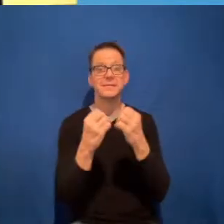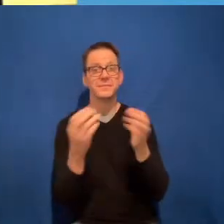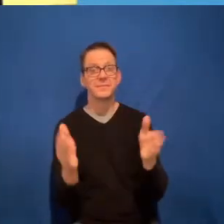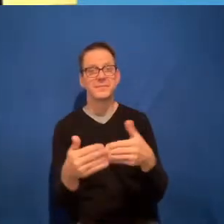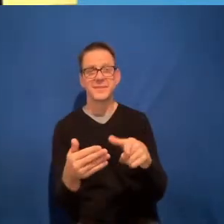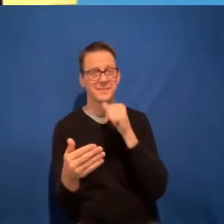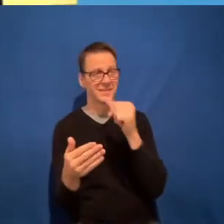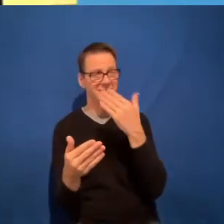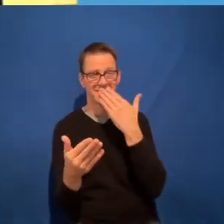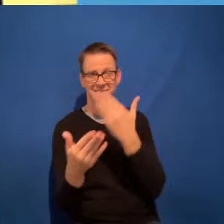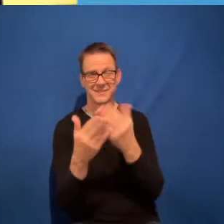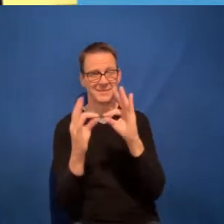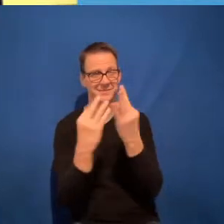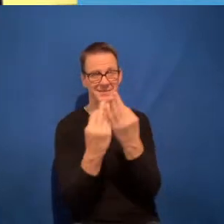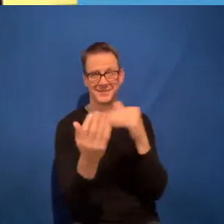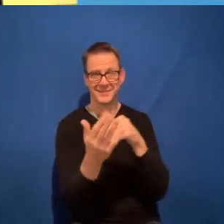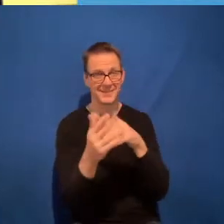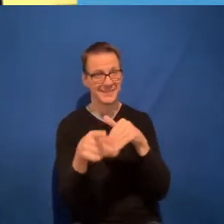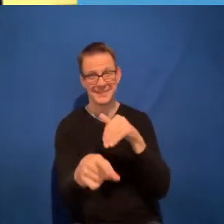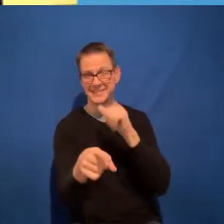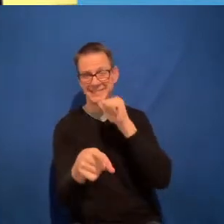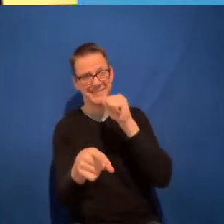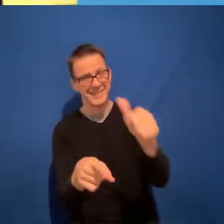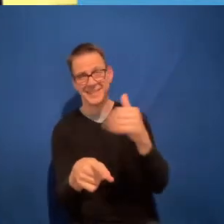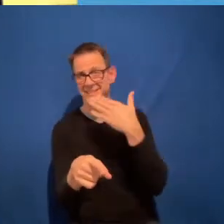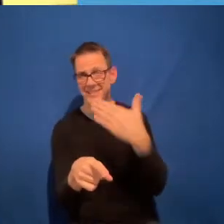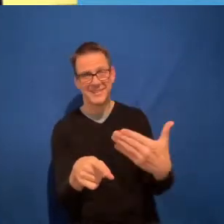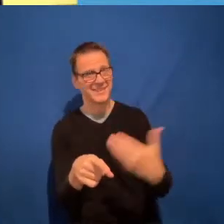We're just not. It's a totally different